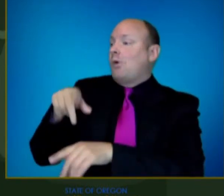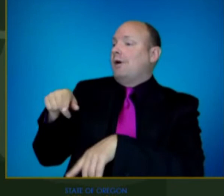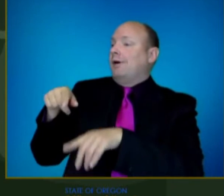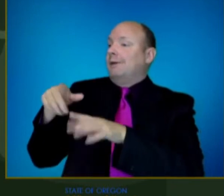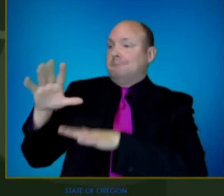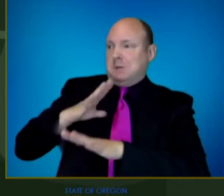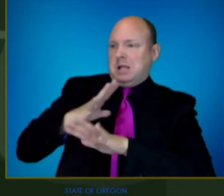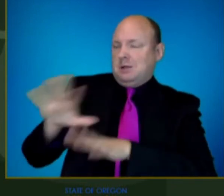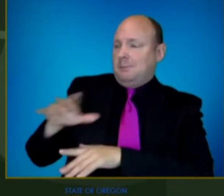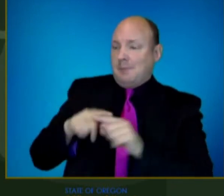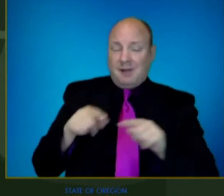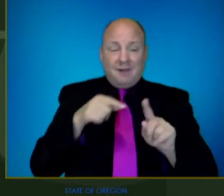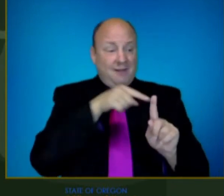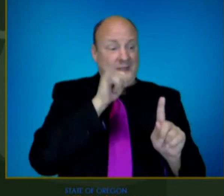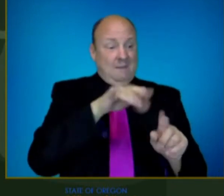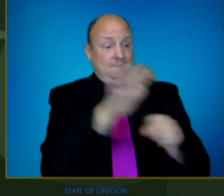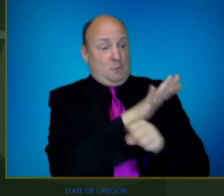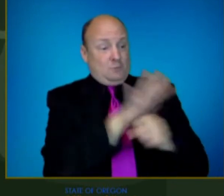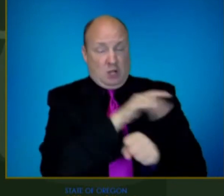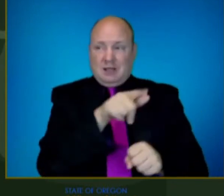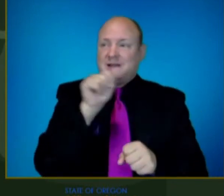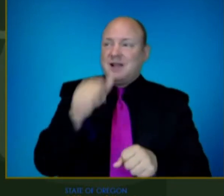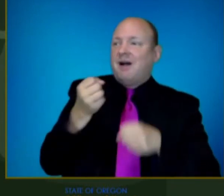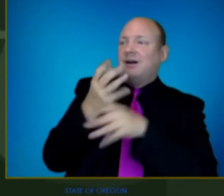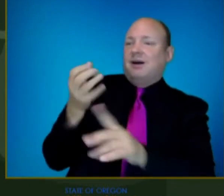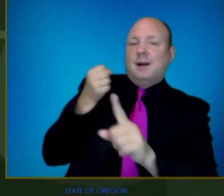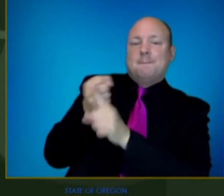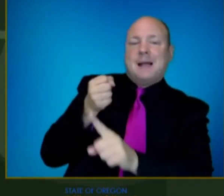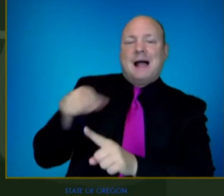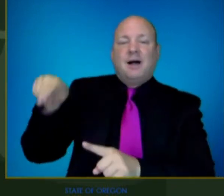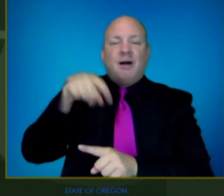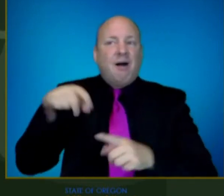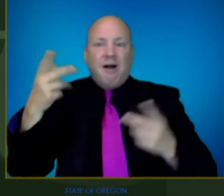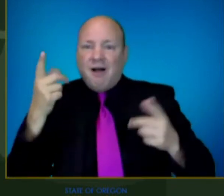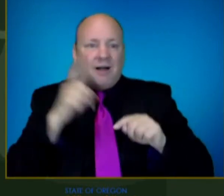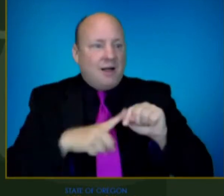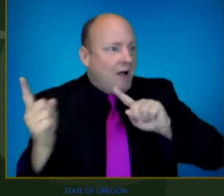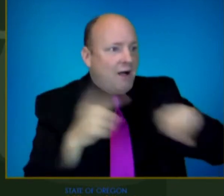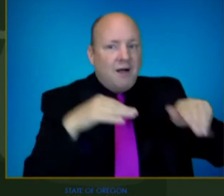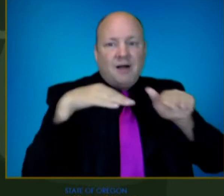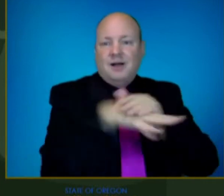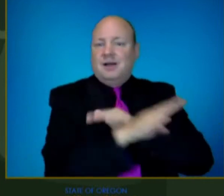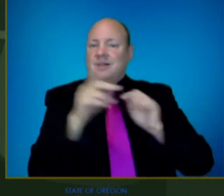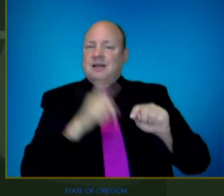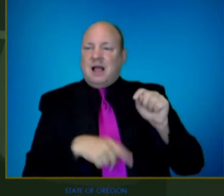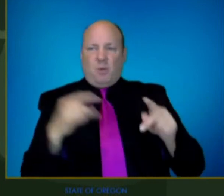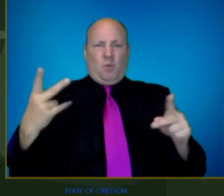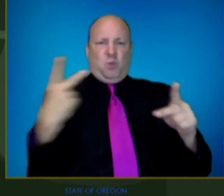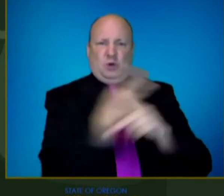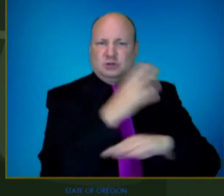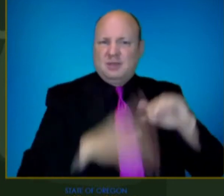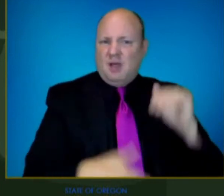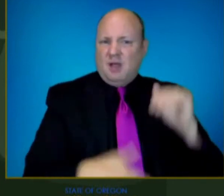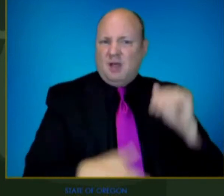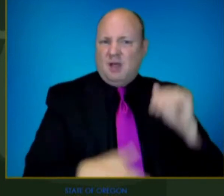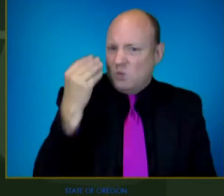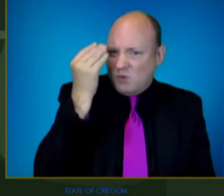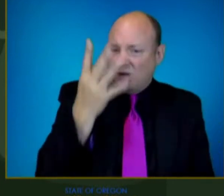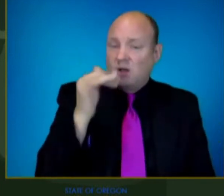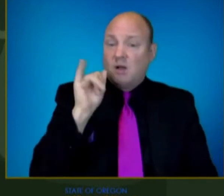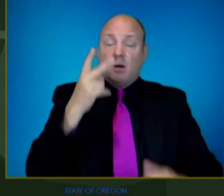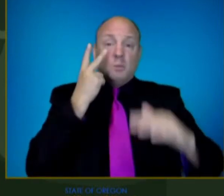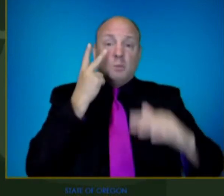far outpacing even the grim scenarios projected in our most recent modeling report. The report estimated that we could expect